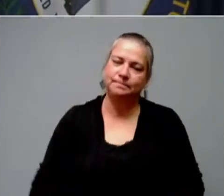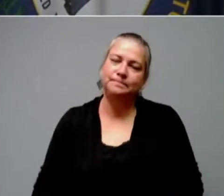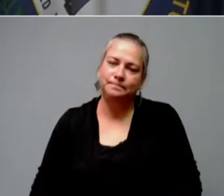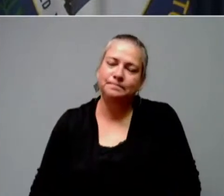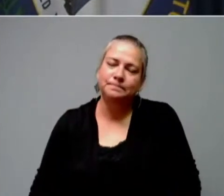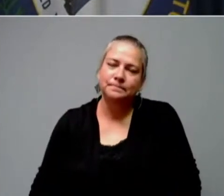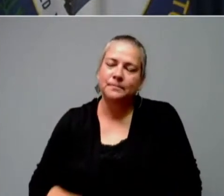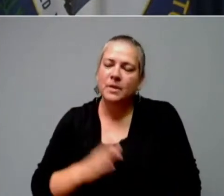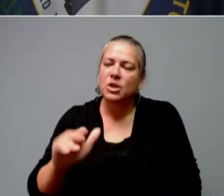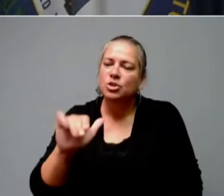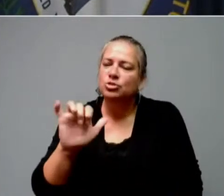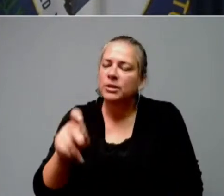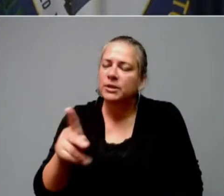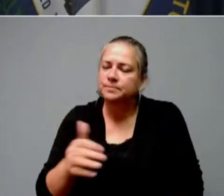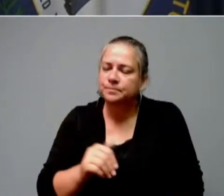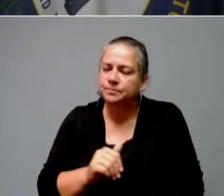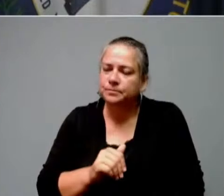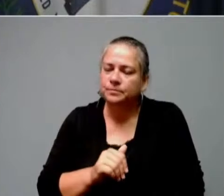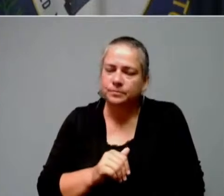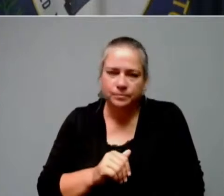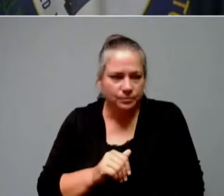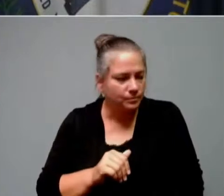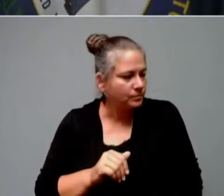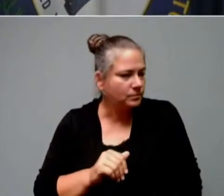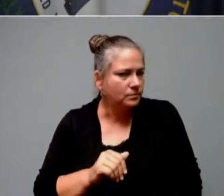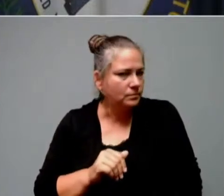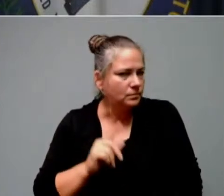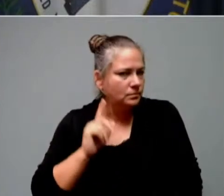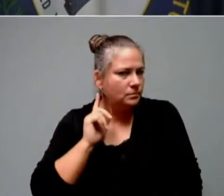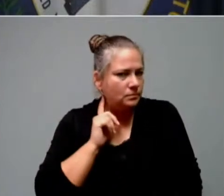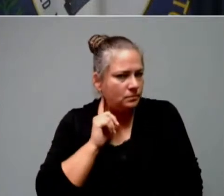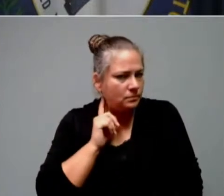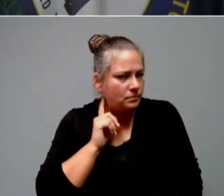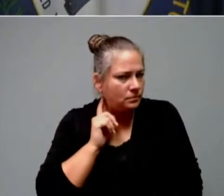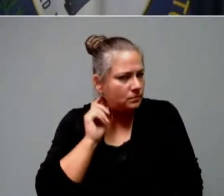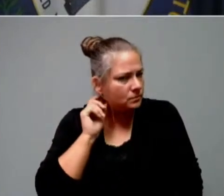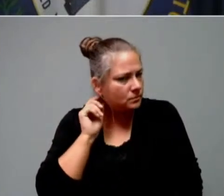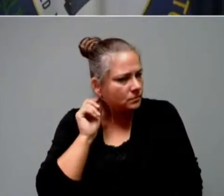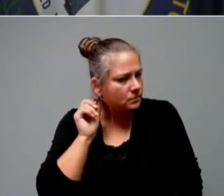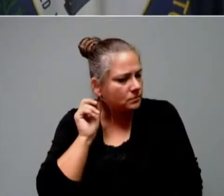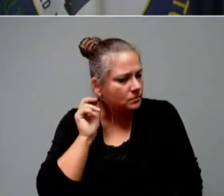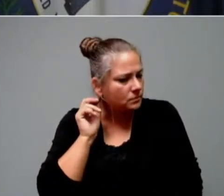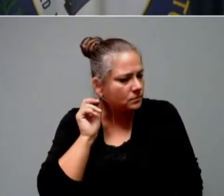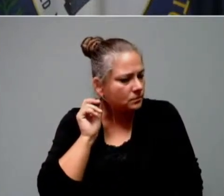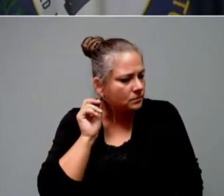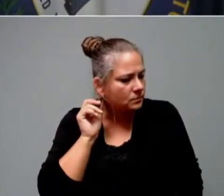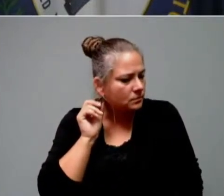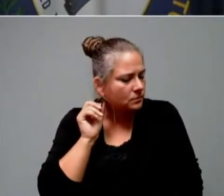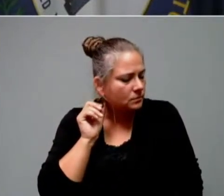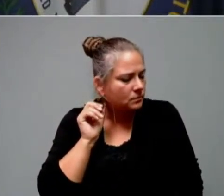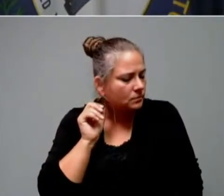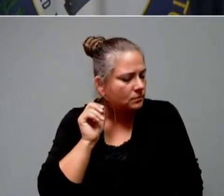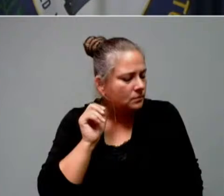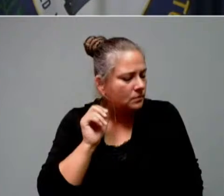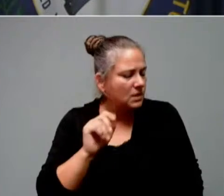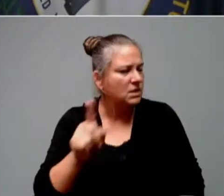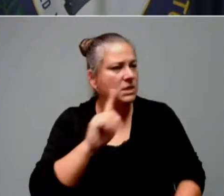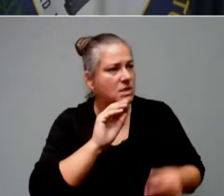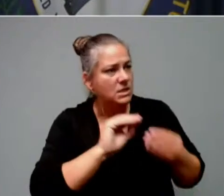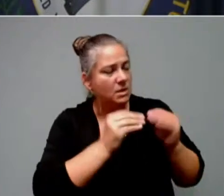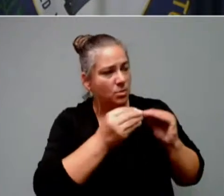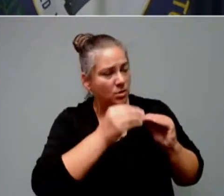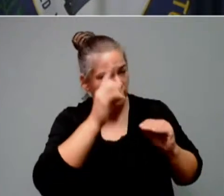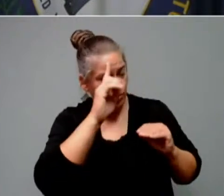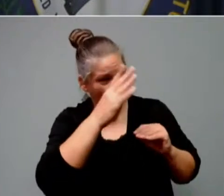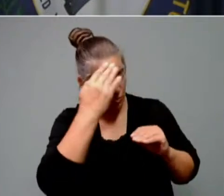for hospitals near critical, and with the data for the positivity rate increasing, the